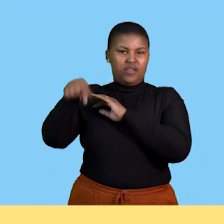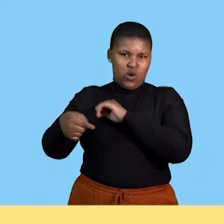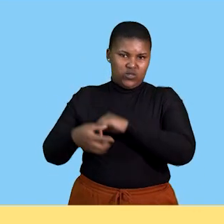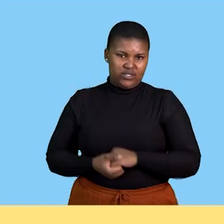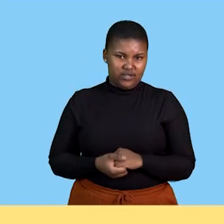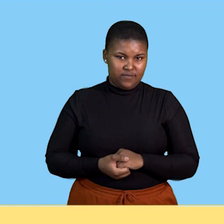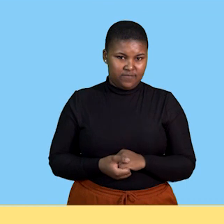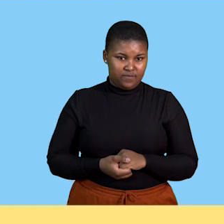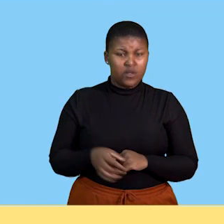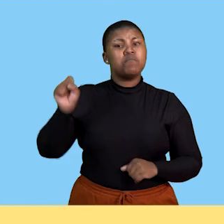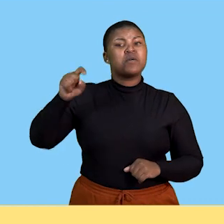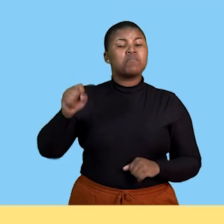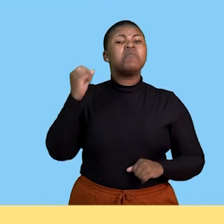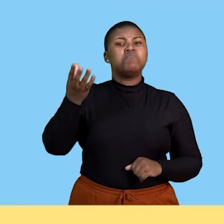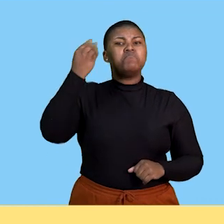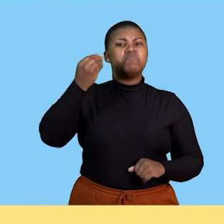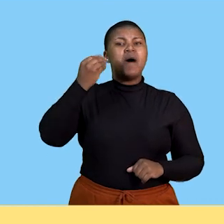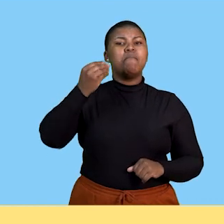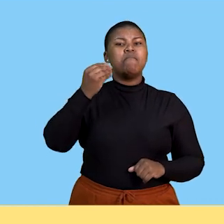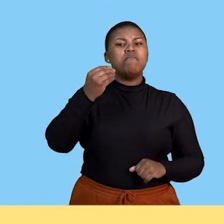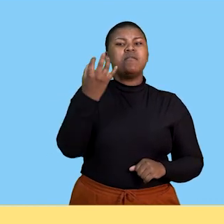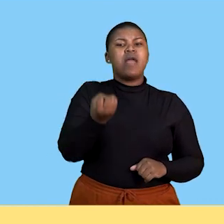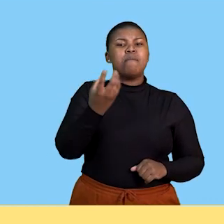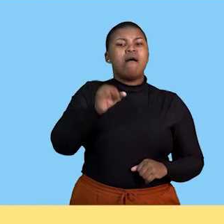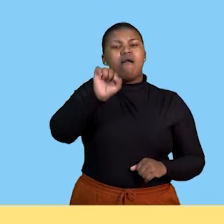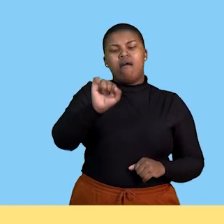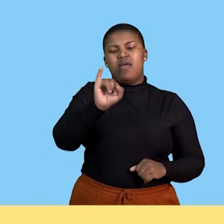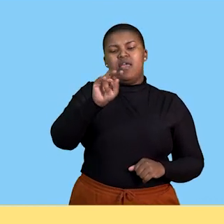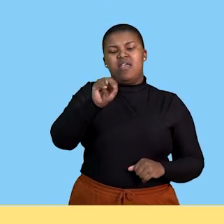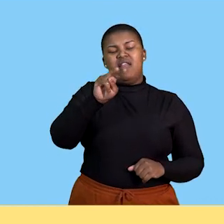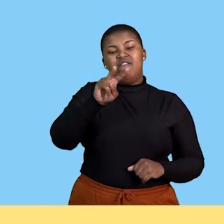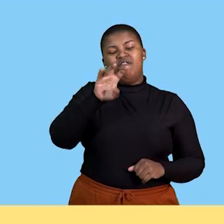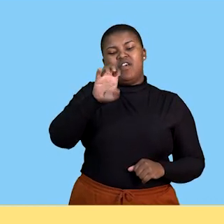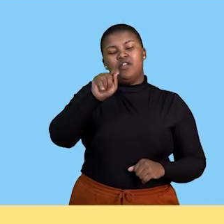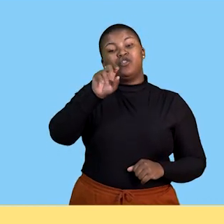23,000. That would then give us the inventory for the year